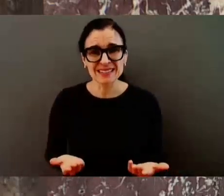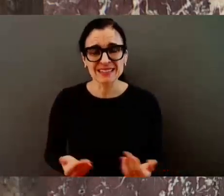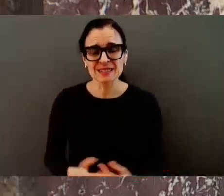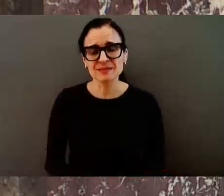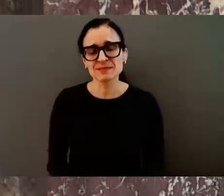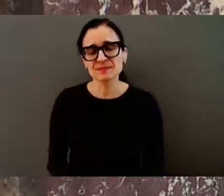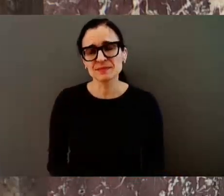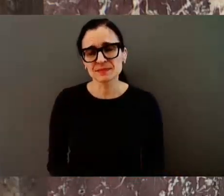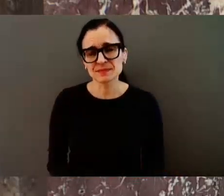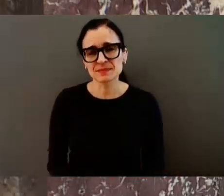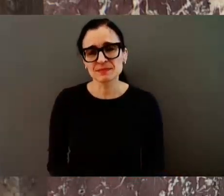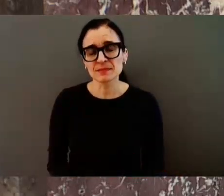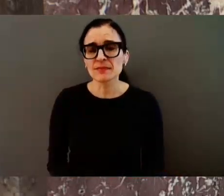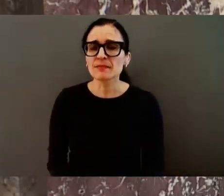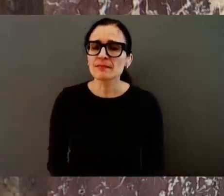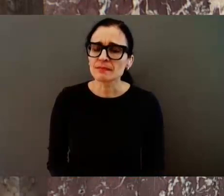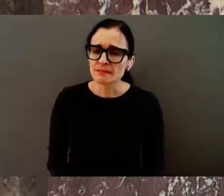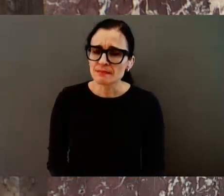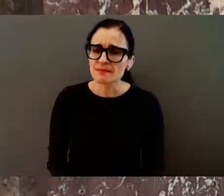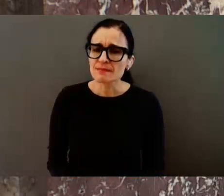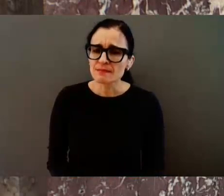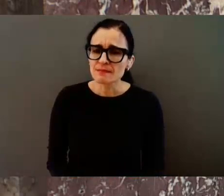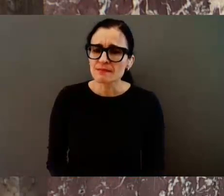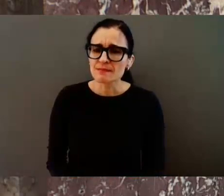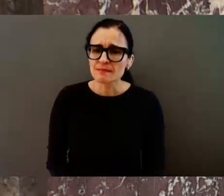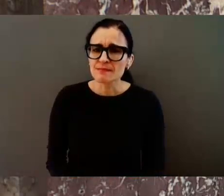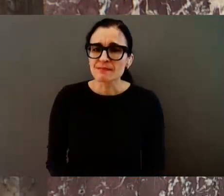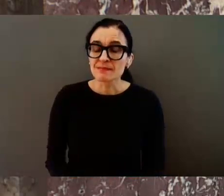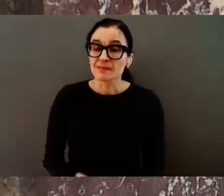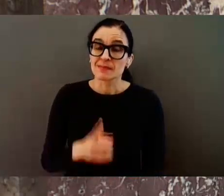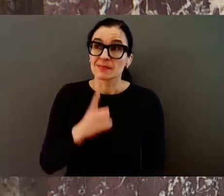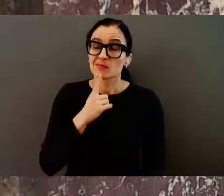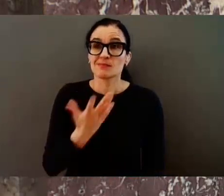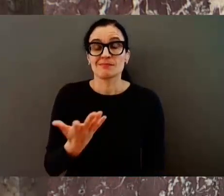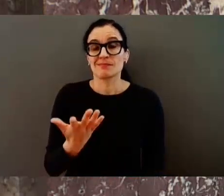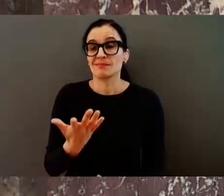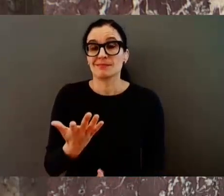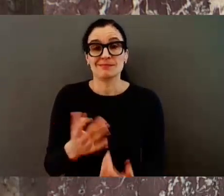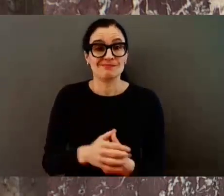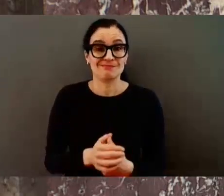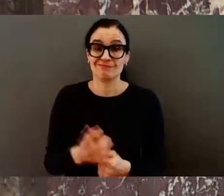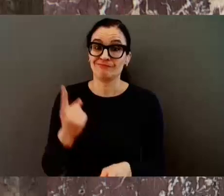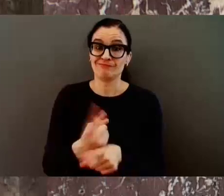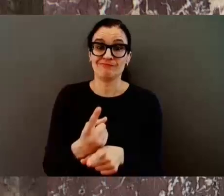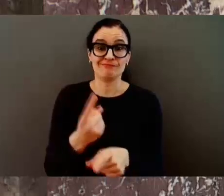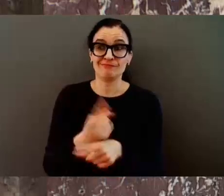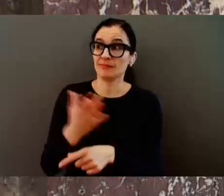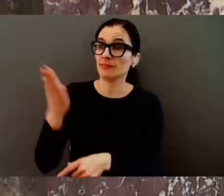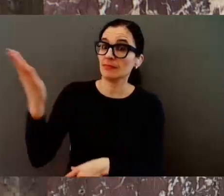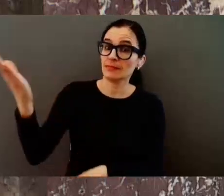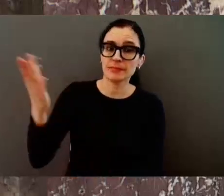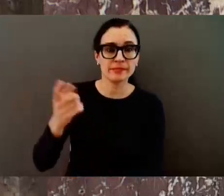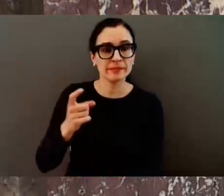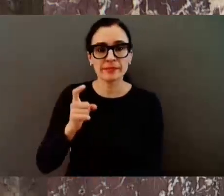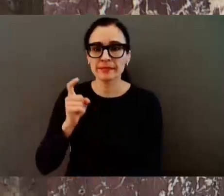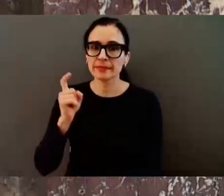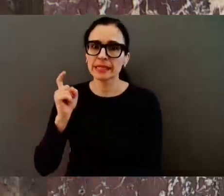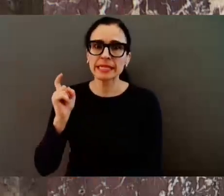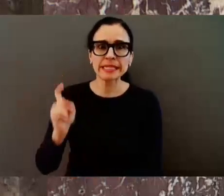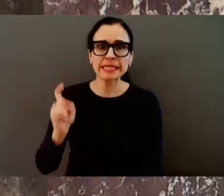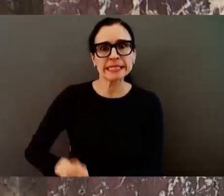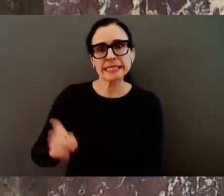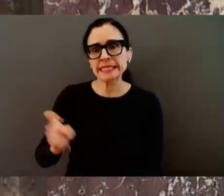Mr. Speaker, it's no wonder this is the government that needs sledgehammer legislation under the guise of saying that's the only way they can build a